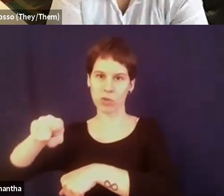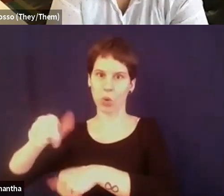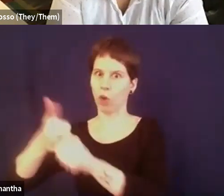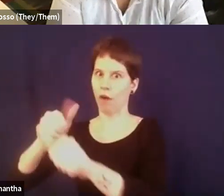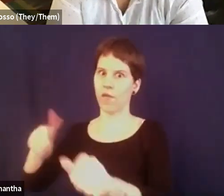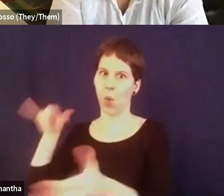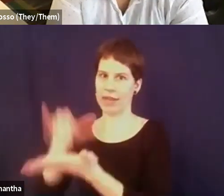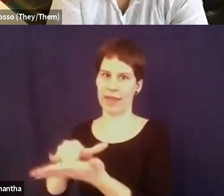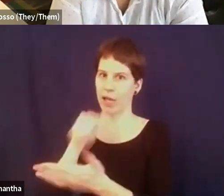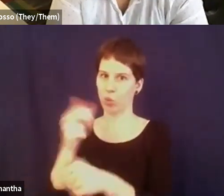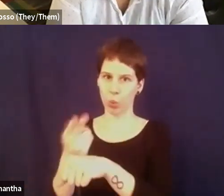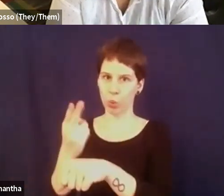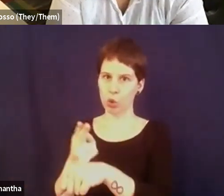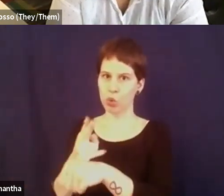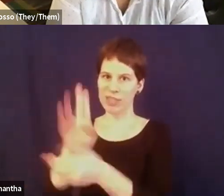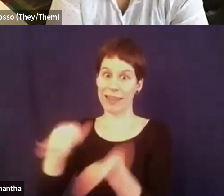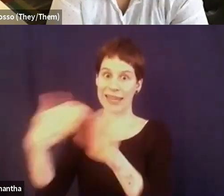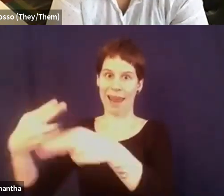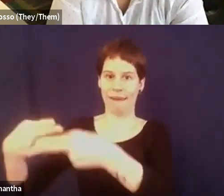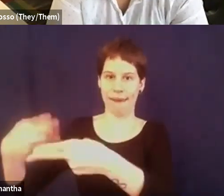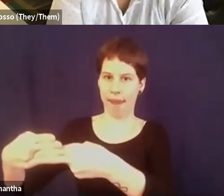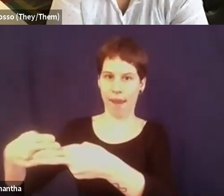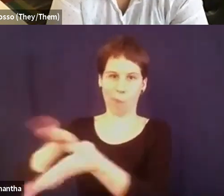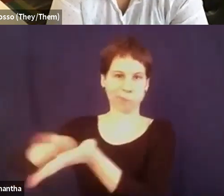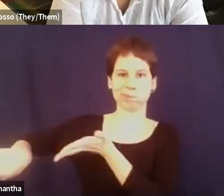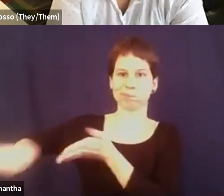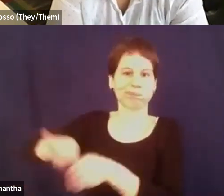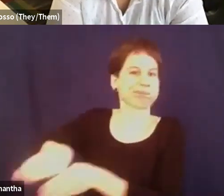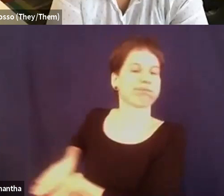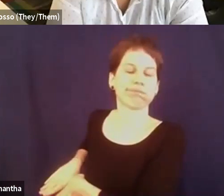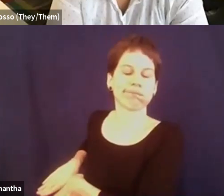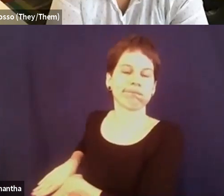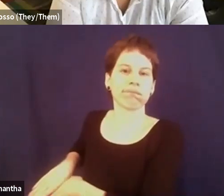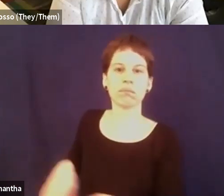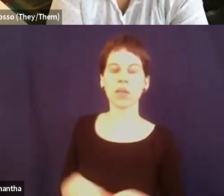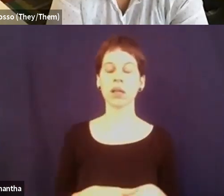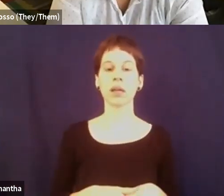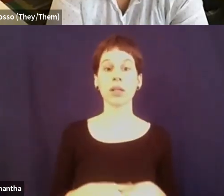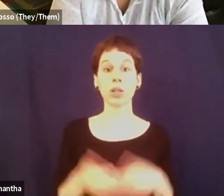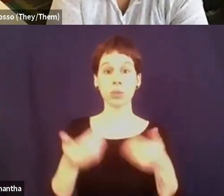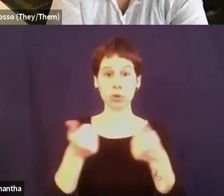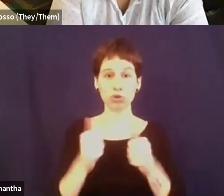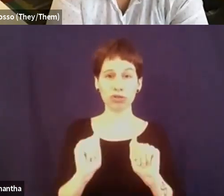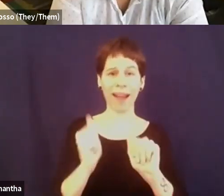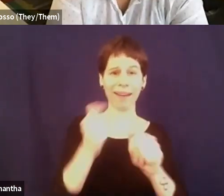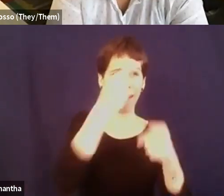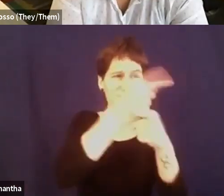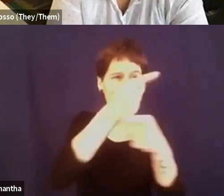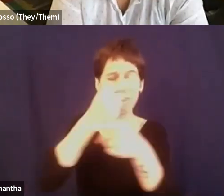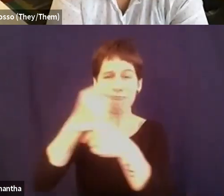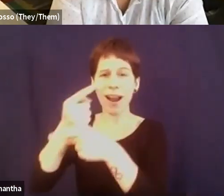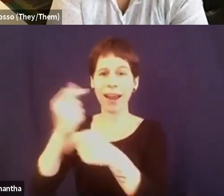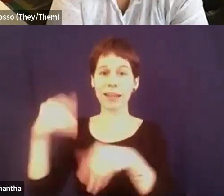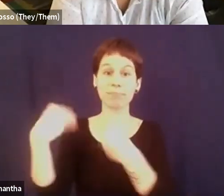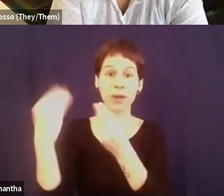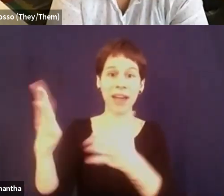Darren said kind of speaks to the idea that, you know, everyone's trying to get it right and we are giving people space. If you are that